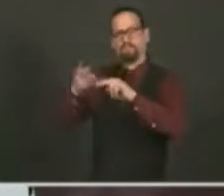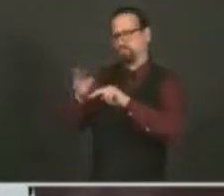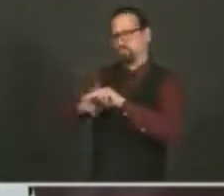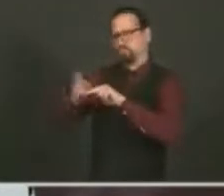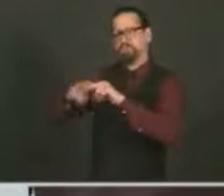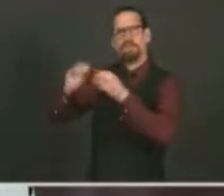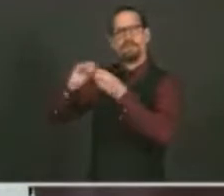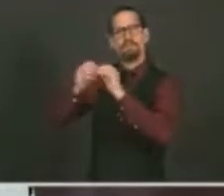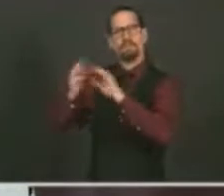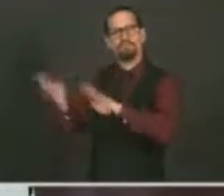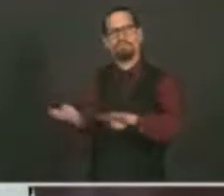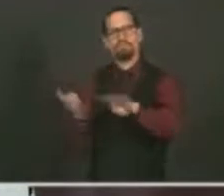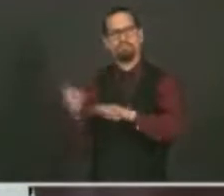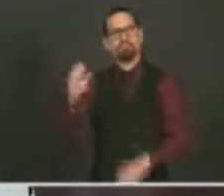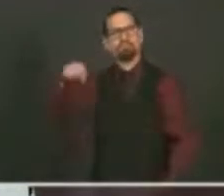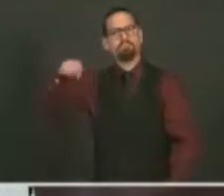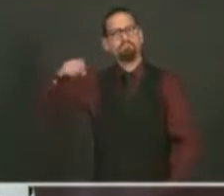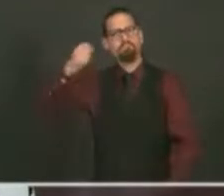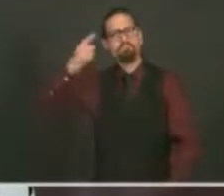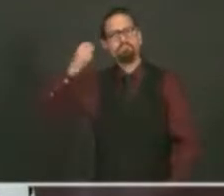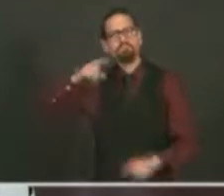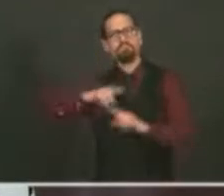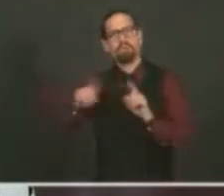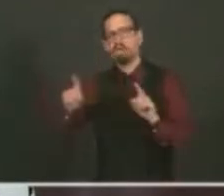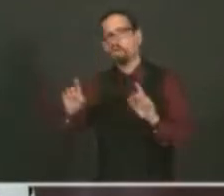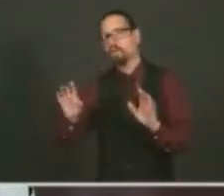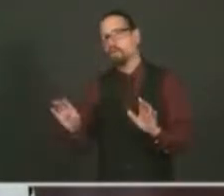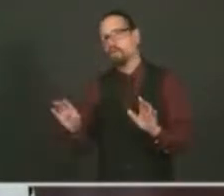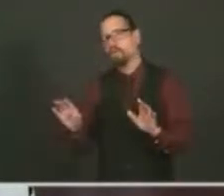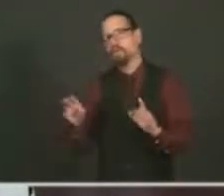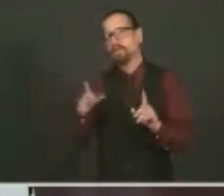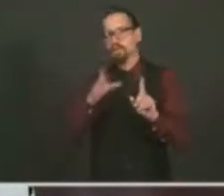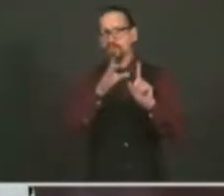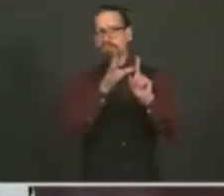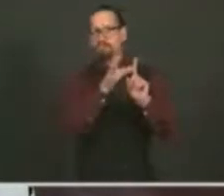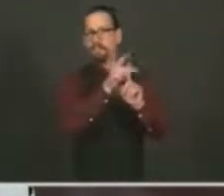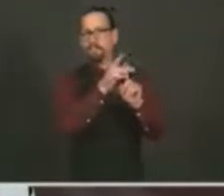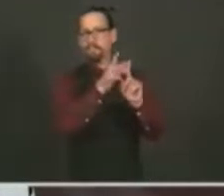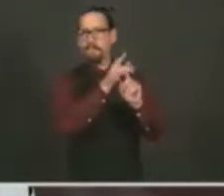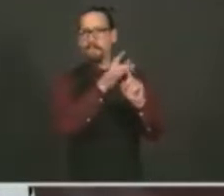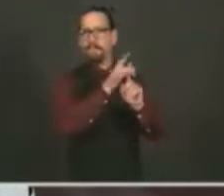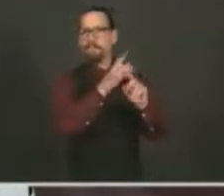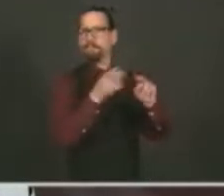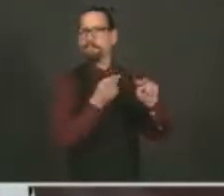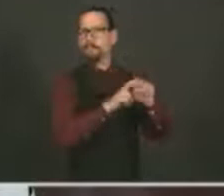day, those numbers of new cases in general are way